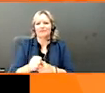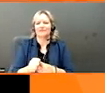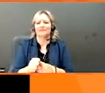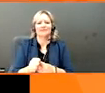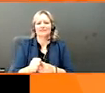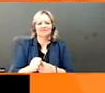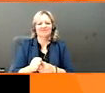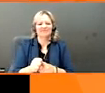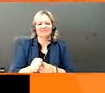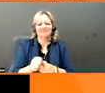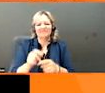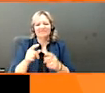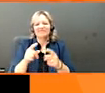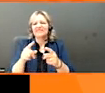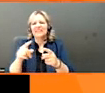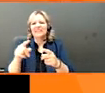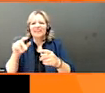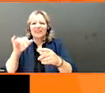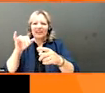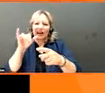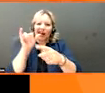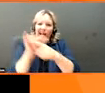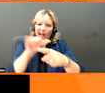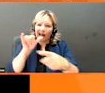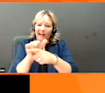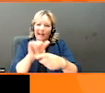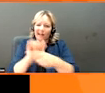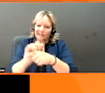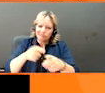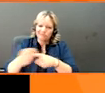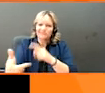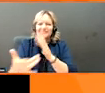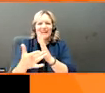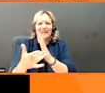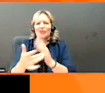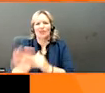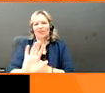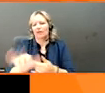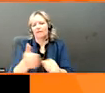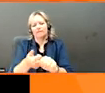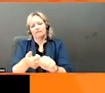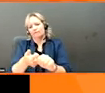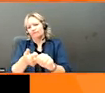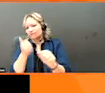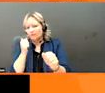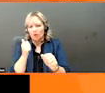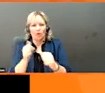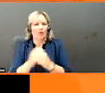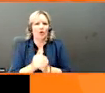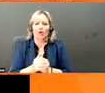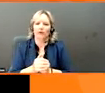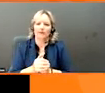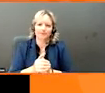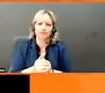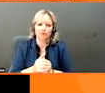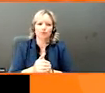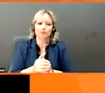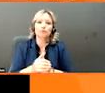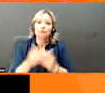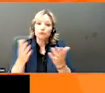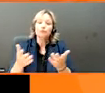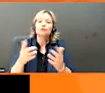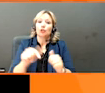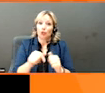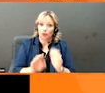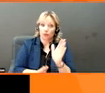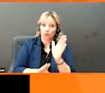of an online application, it's a non-issue because everything's in order. But if it's something where you're actually developing a